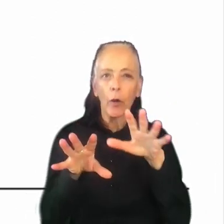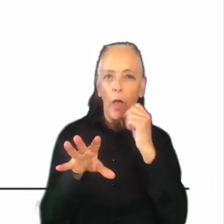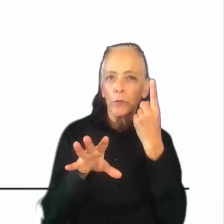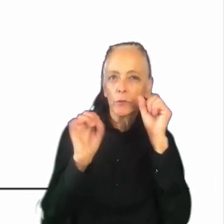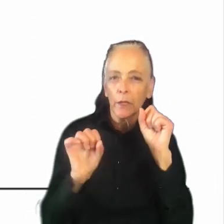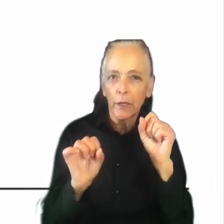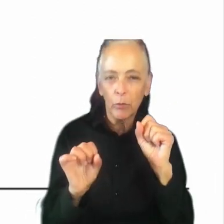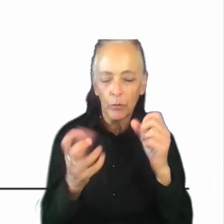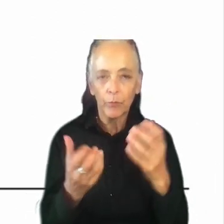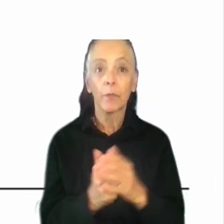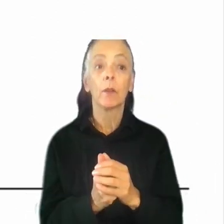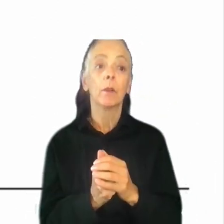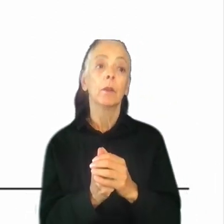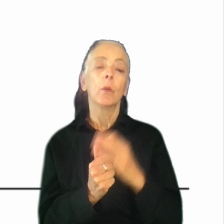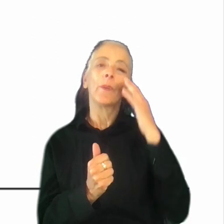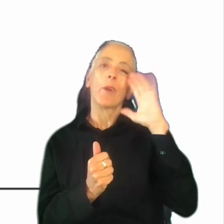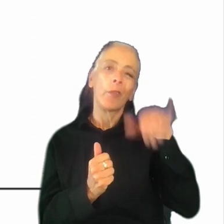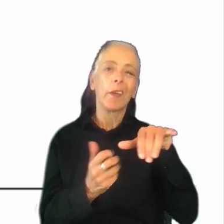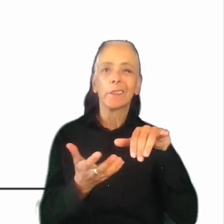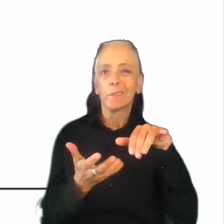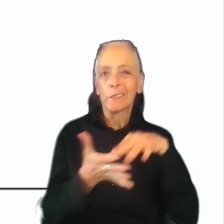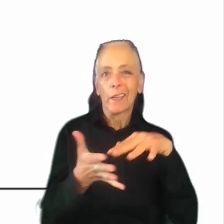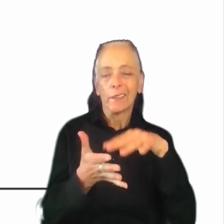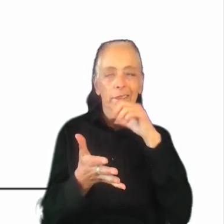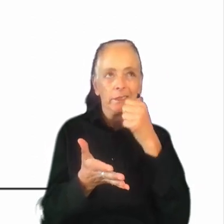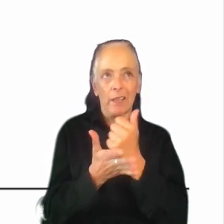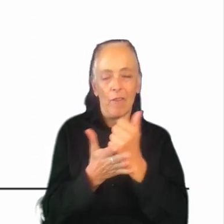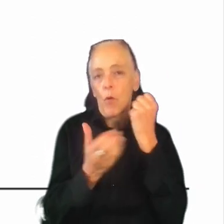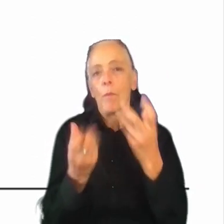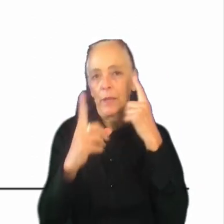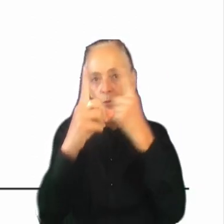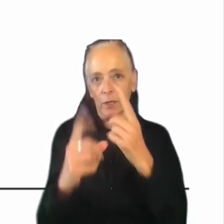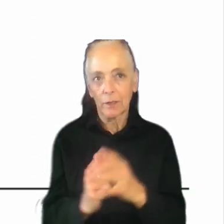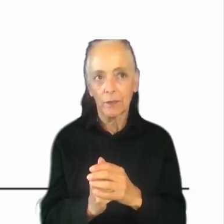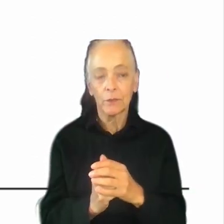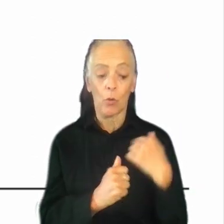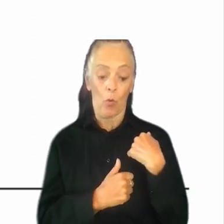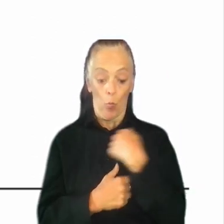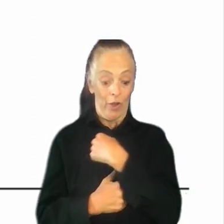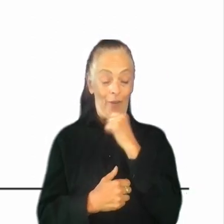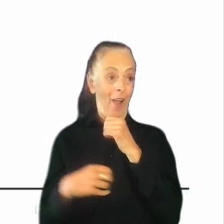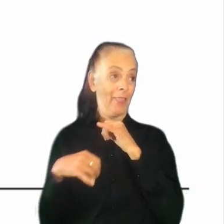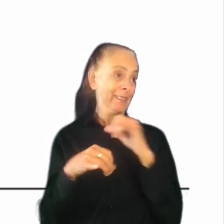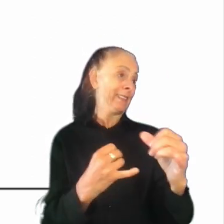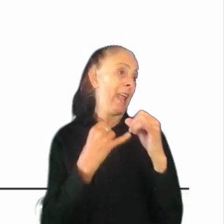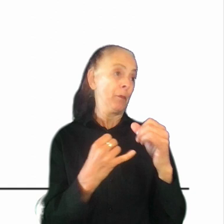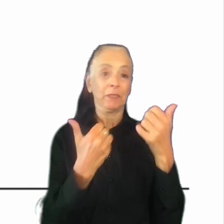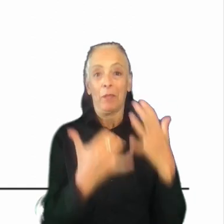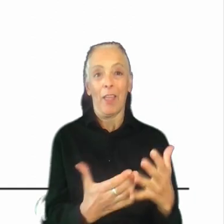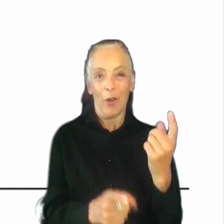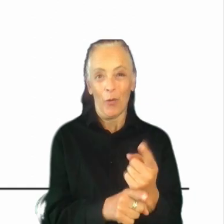know as researchers this type of study isn't suitable for many objectives we're not the same as our players and so although we can spot